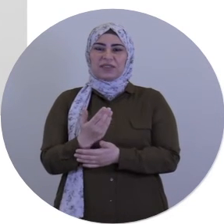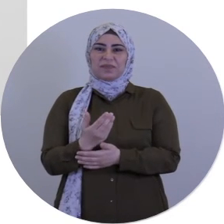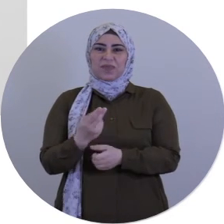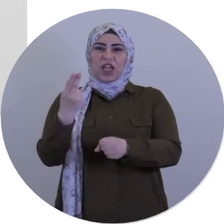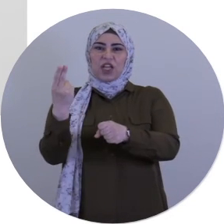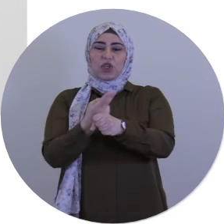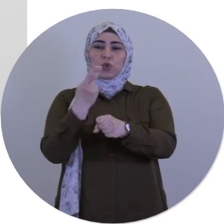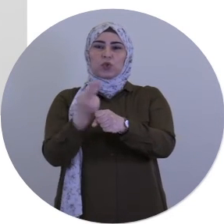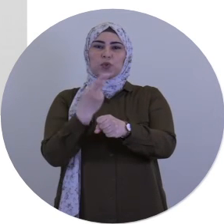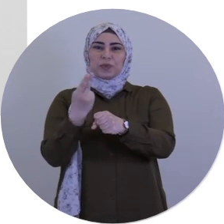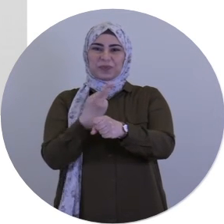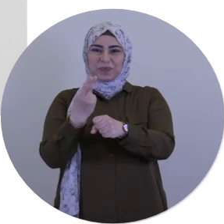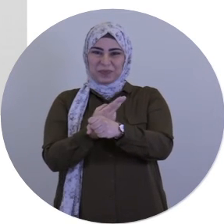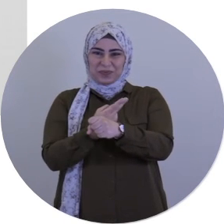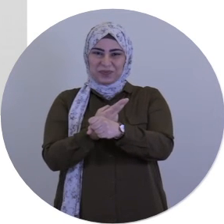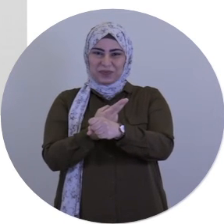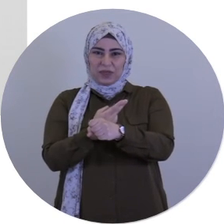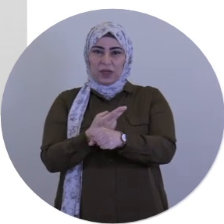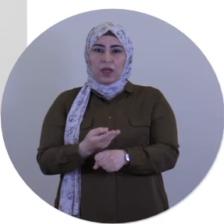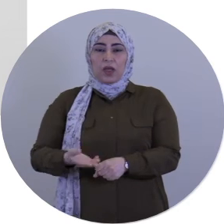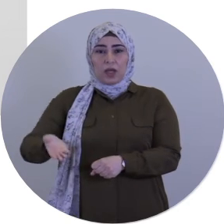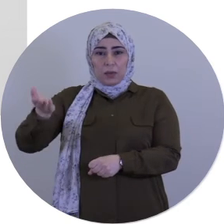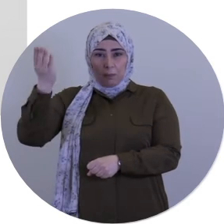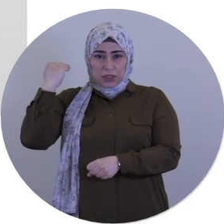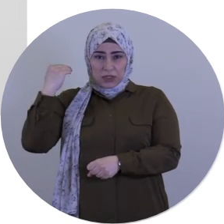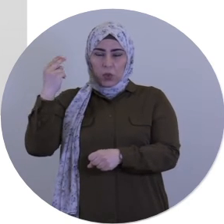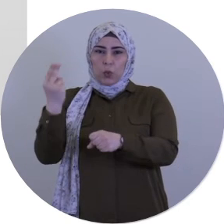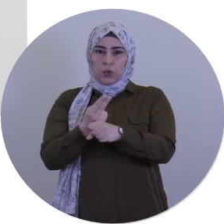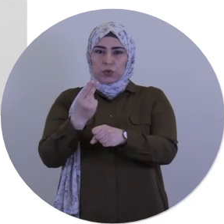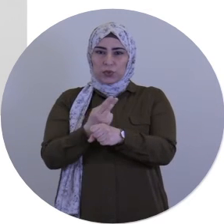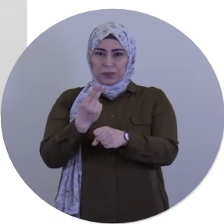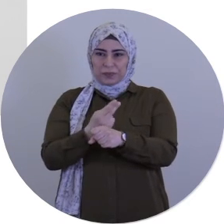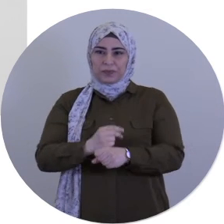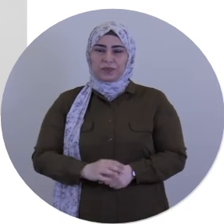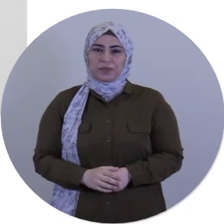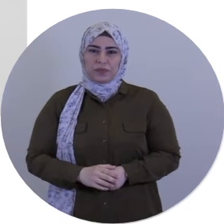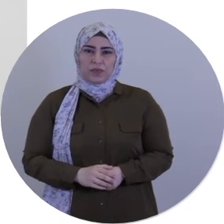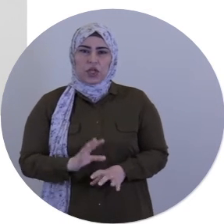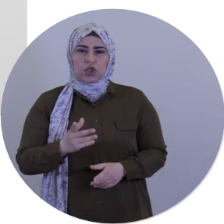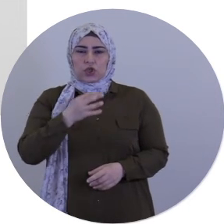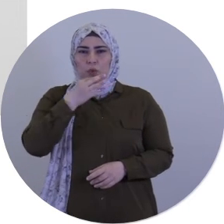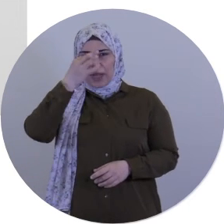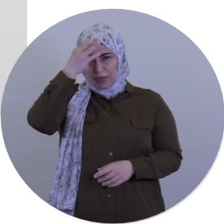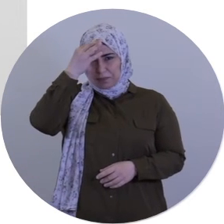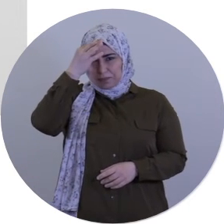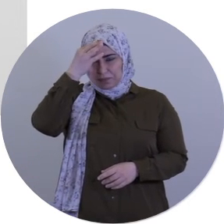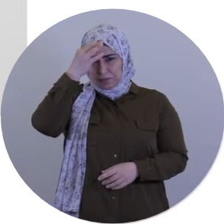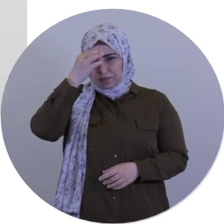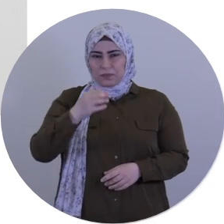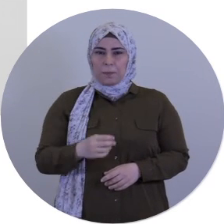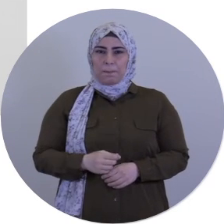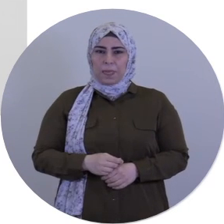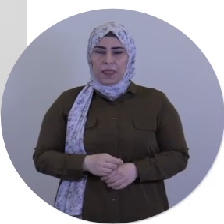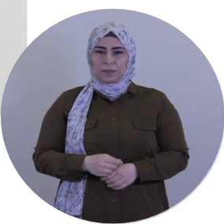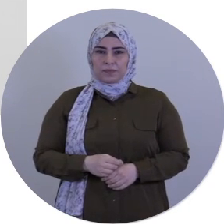simple. We use and used to when we're talking about past actions or actions that happened in the past